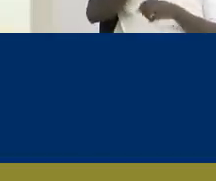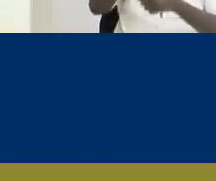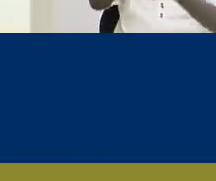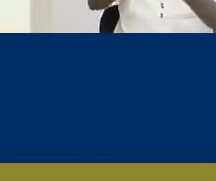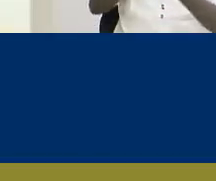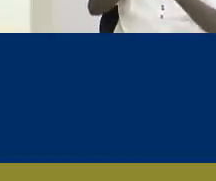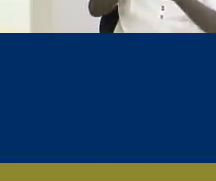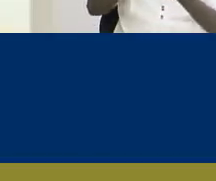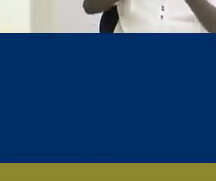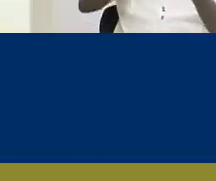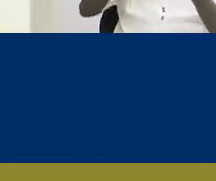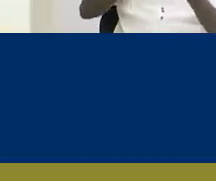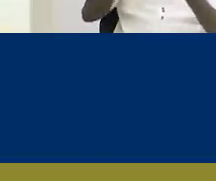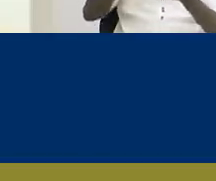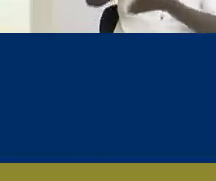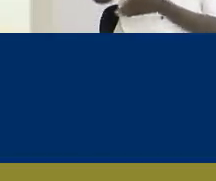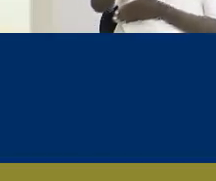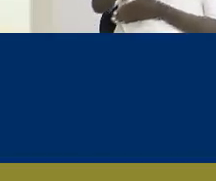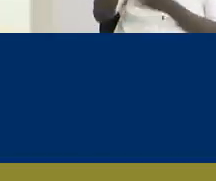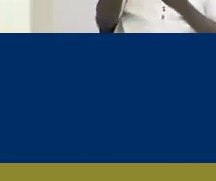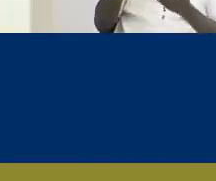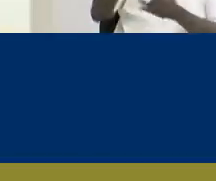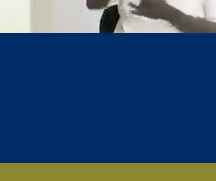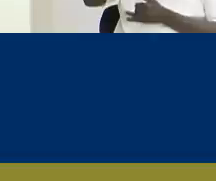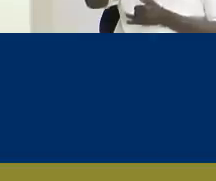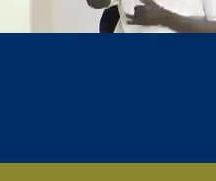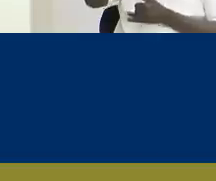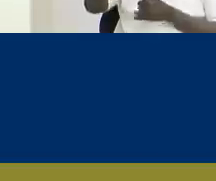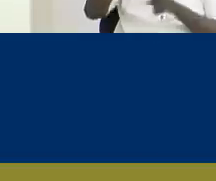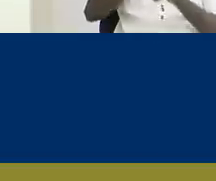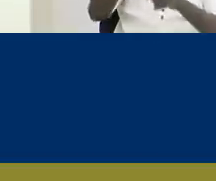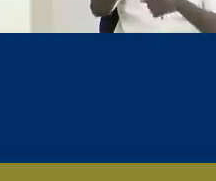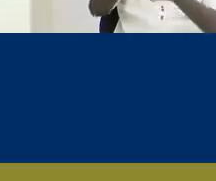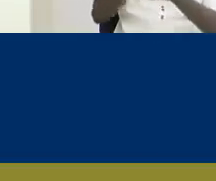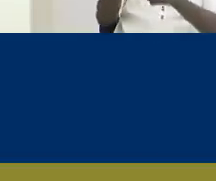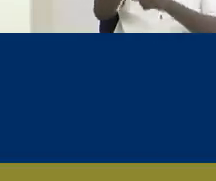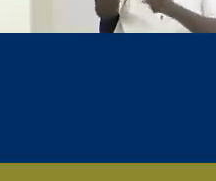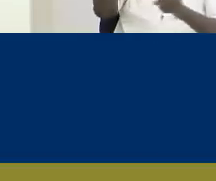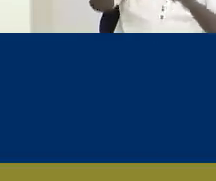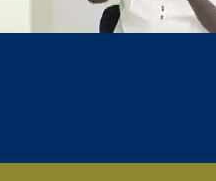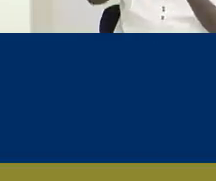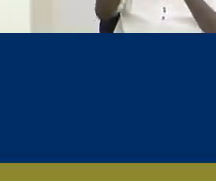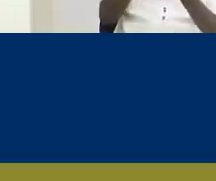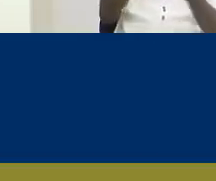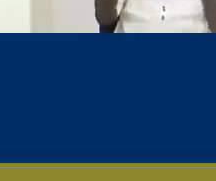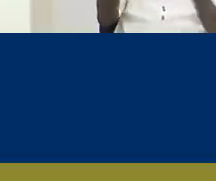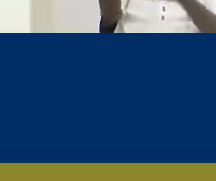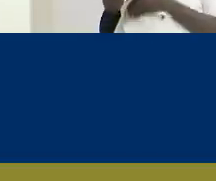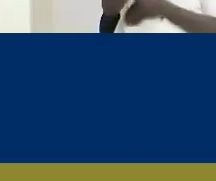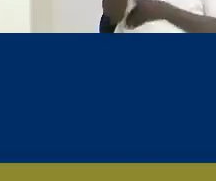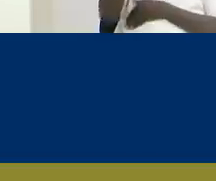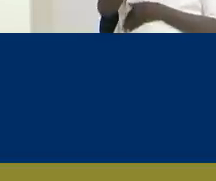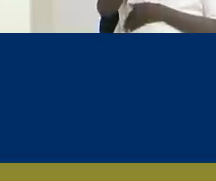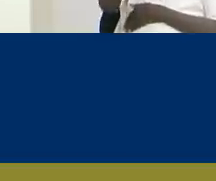neutralized and you still decided to abort that mission because you were that angry,